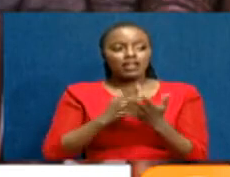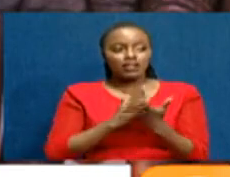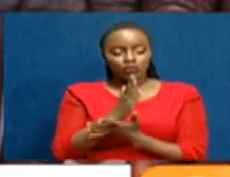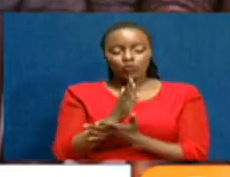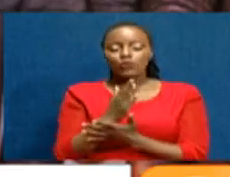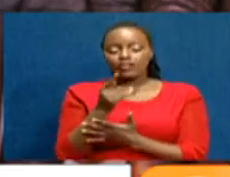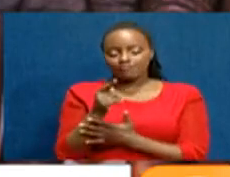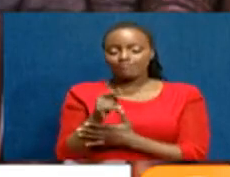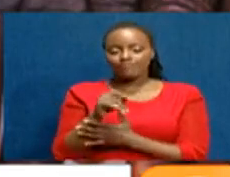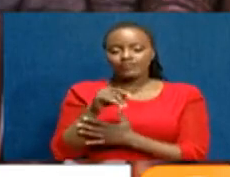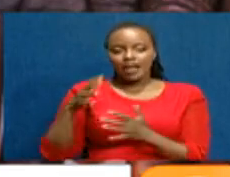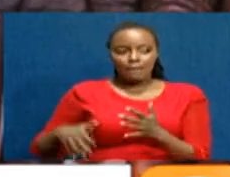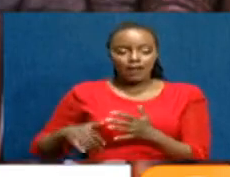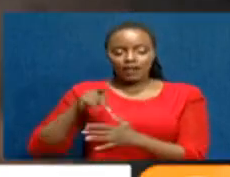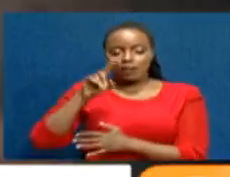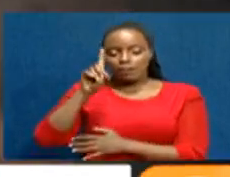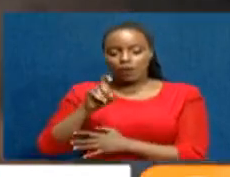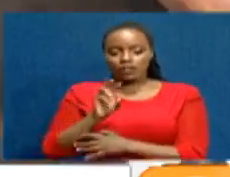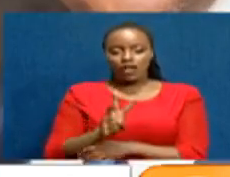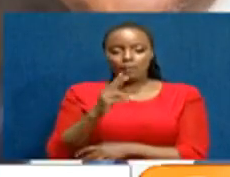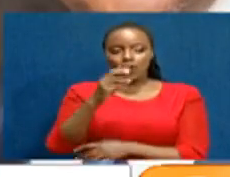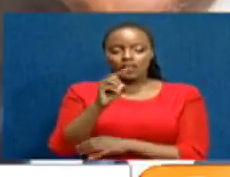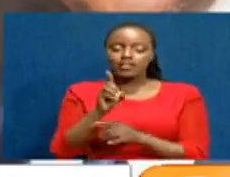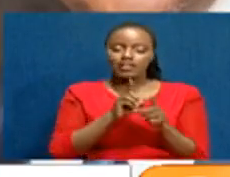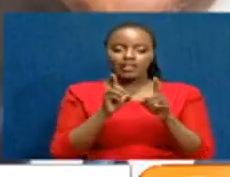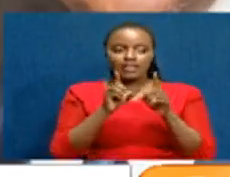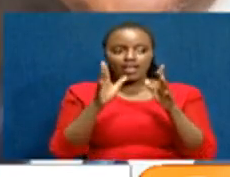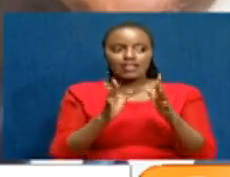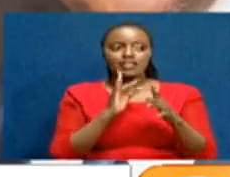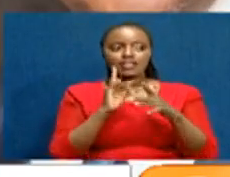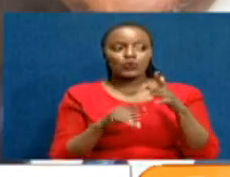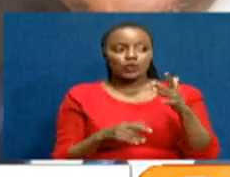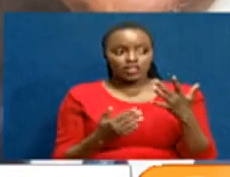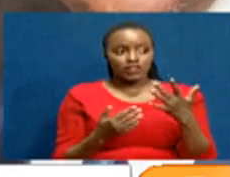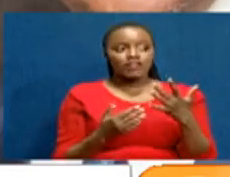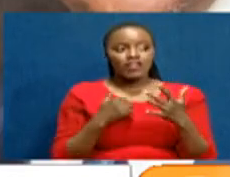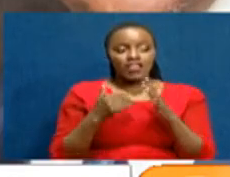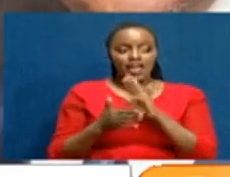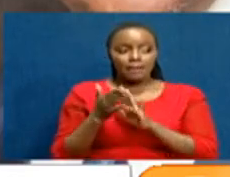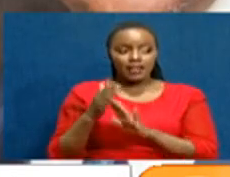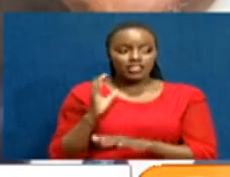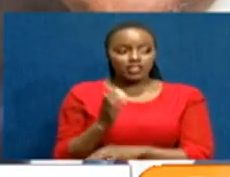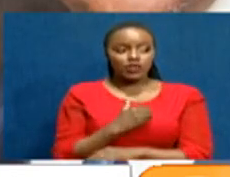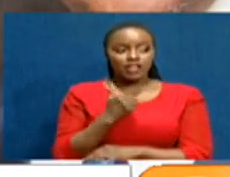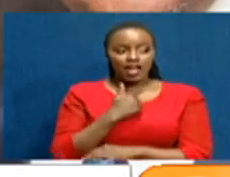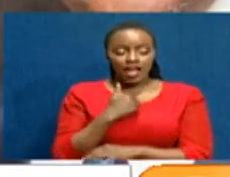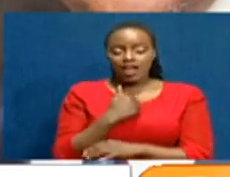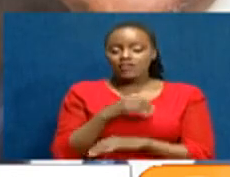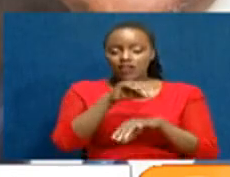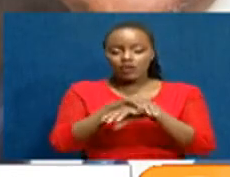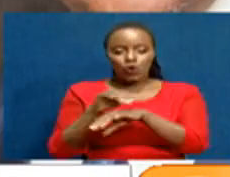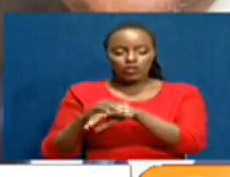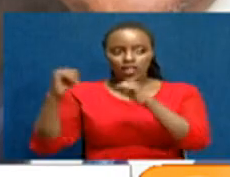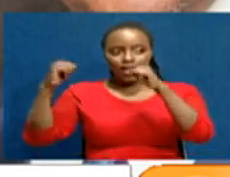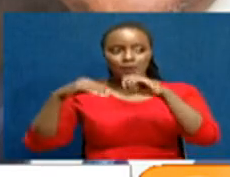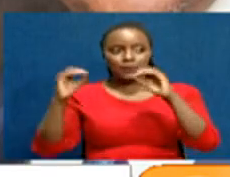the outbreak. Now, well, WHO Director General Dr. Tedros Ghebreyesus says the emergency committee had been unable to reach a